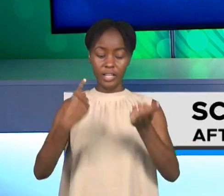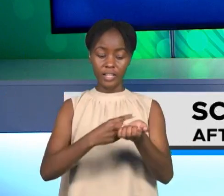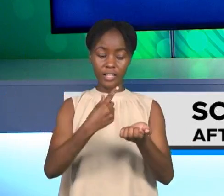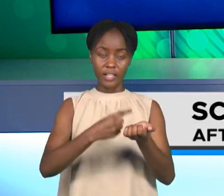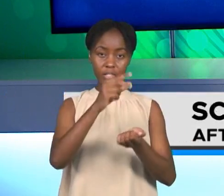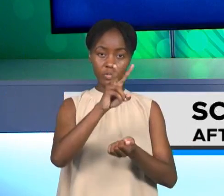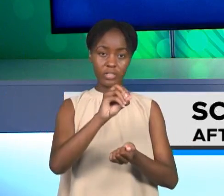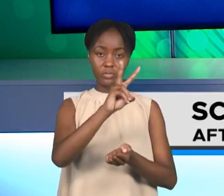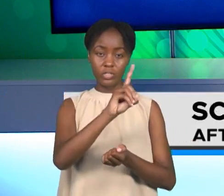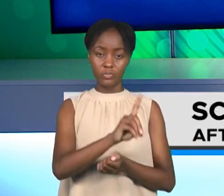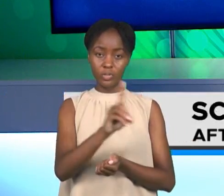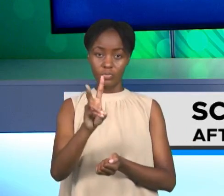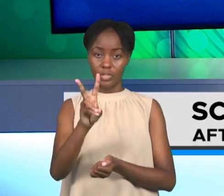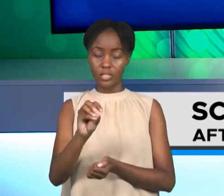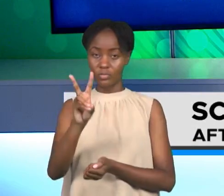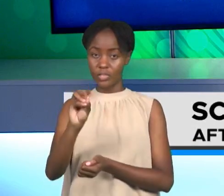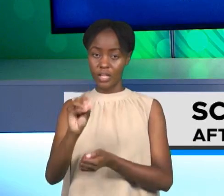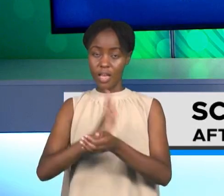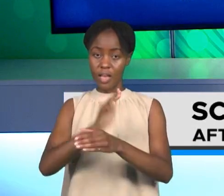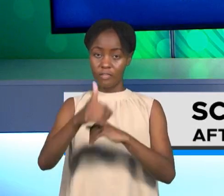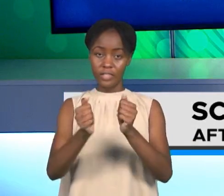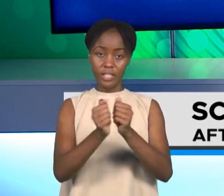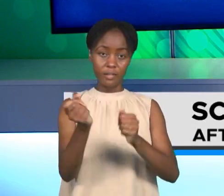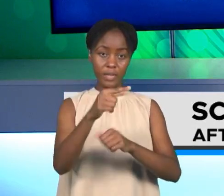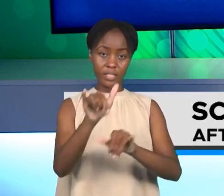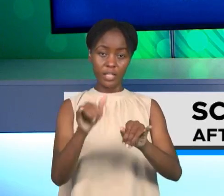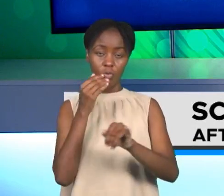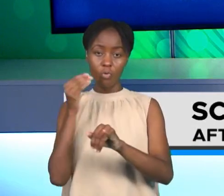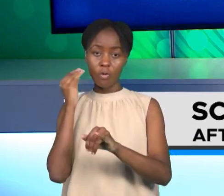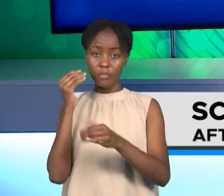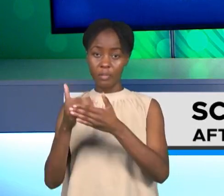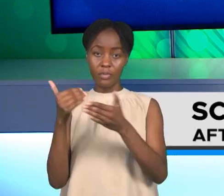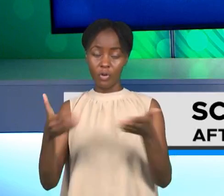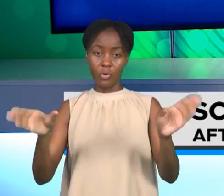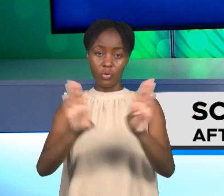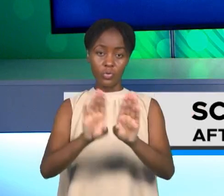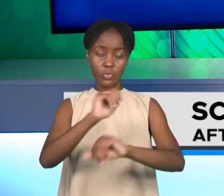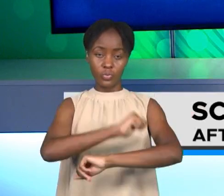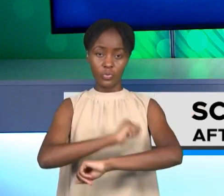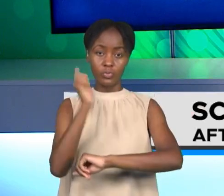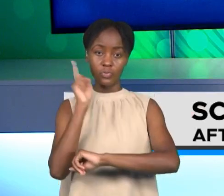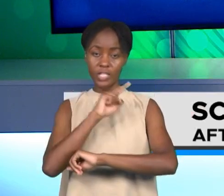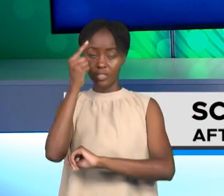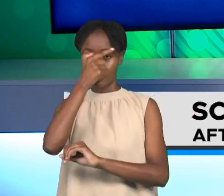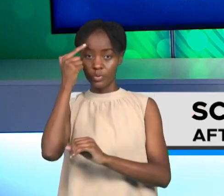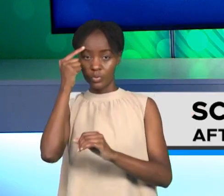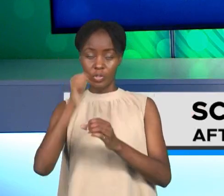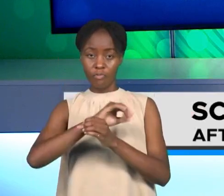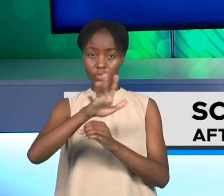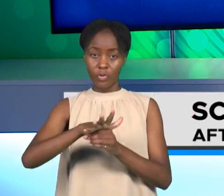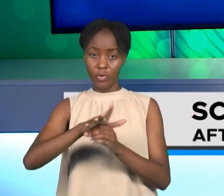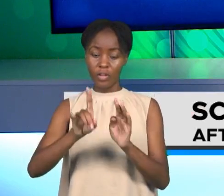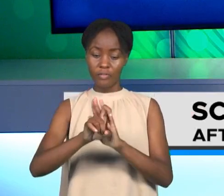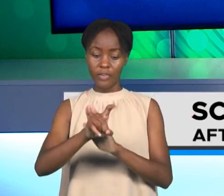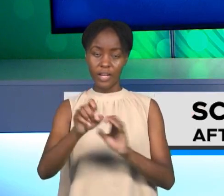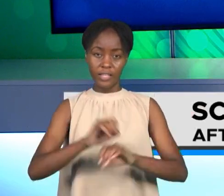2021-2020 calendar after 10 months of closure. The shutdown of the academic calendar was in response to the outbreak of the coronavirus, which